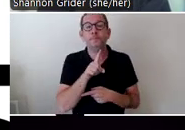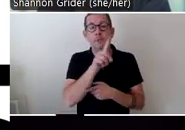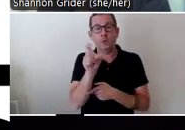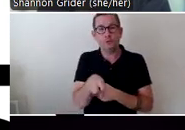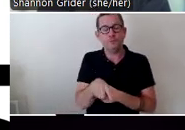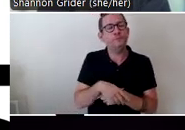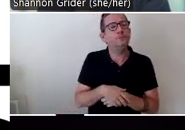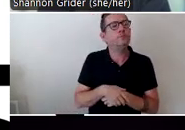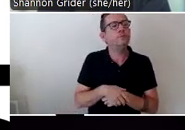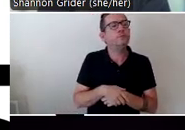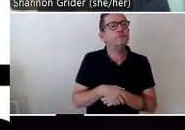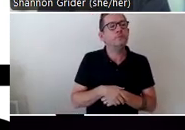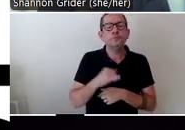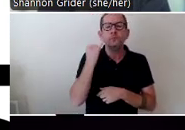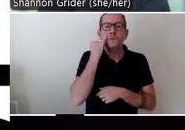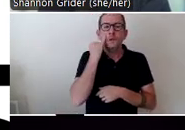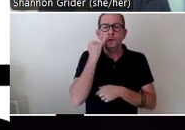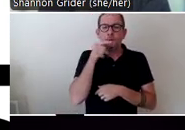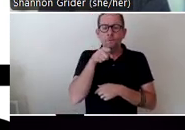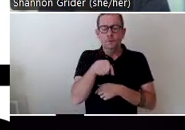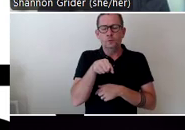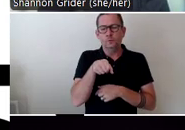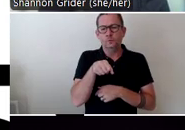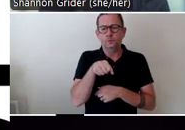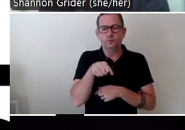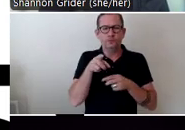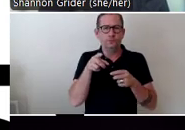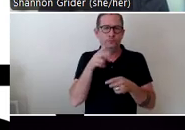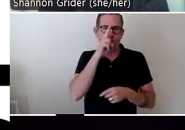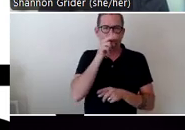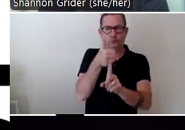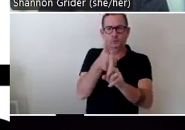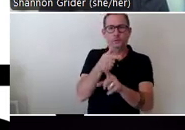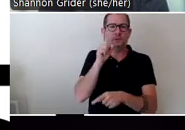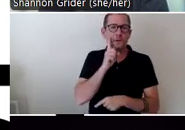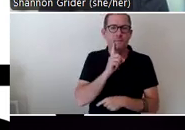Before I do go to the next slide, I do have a question for you all.